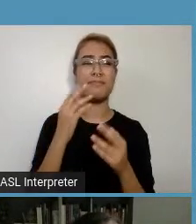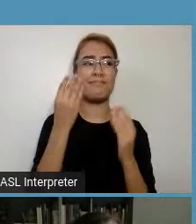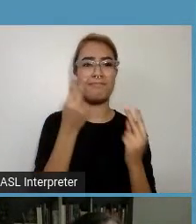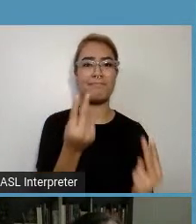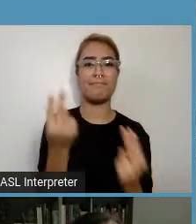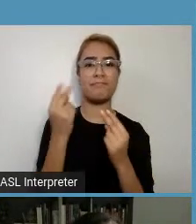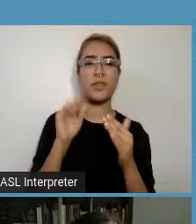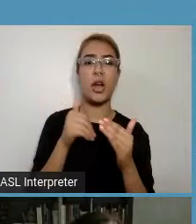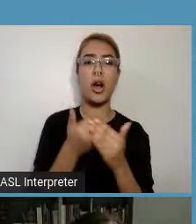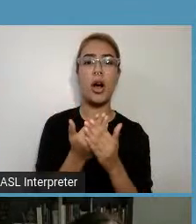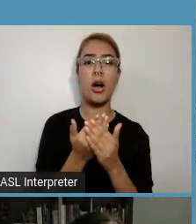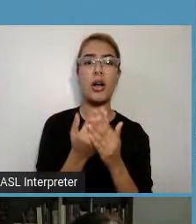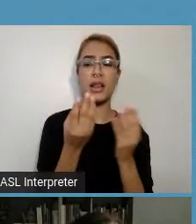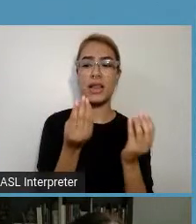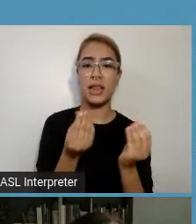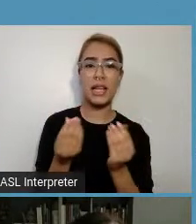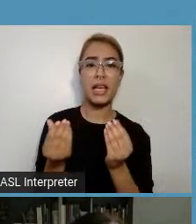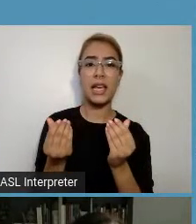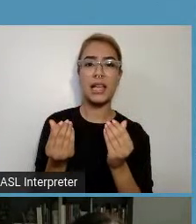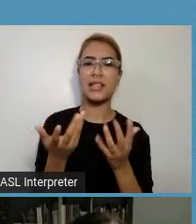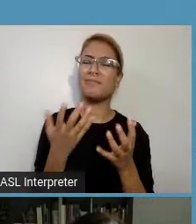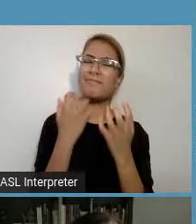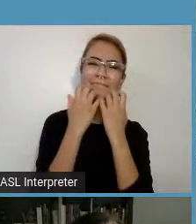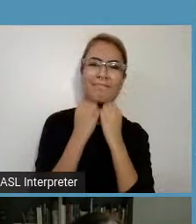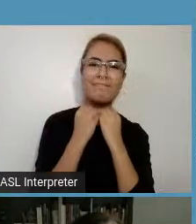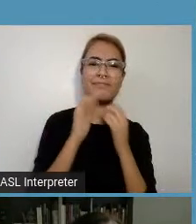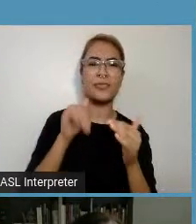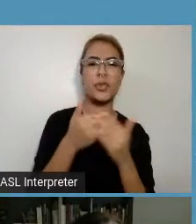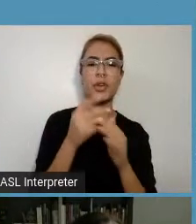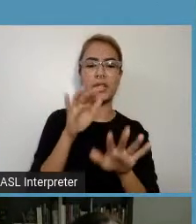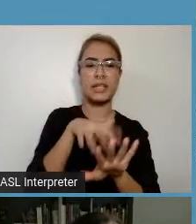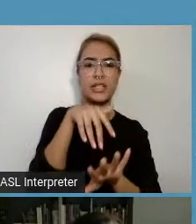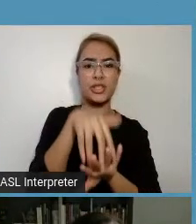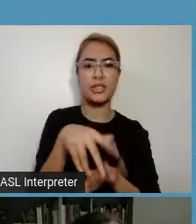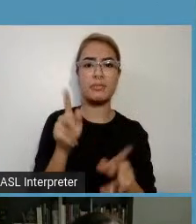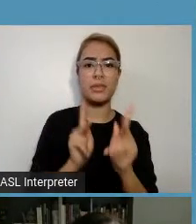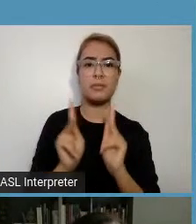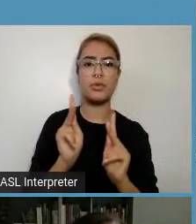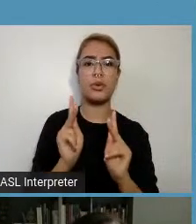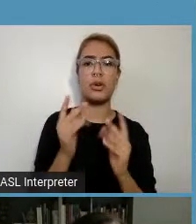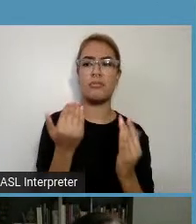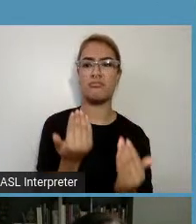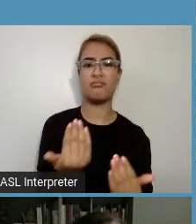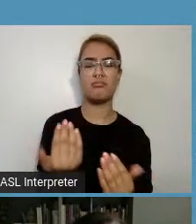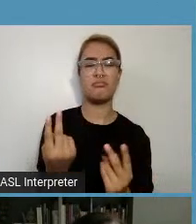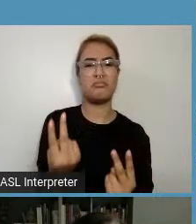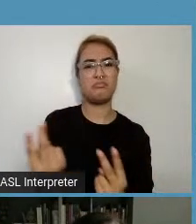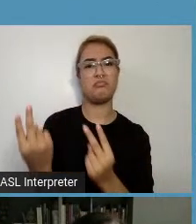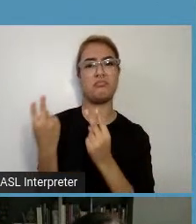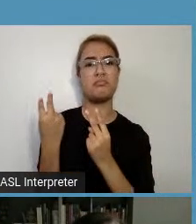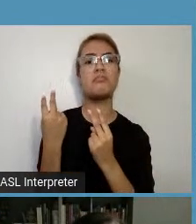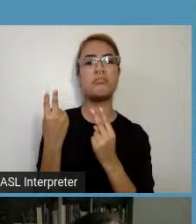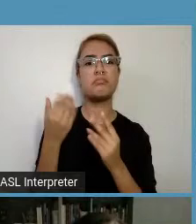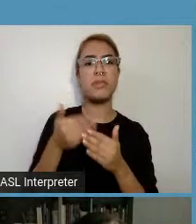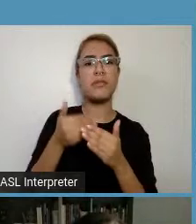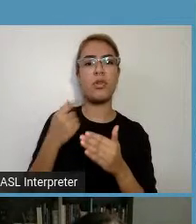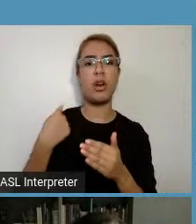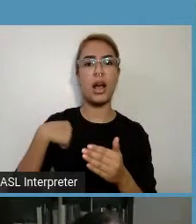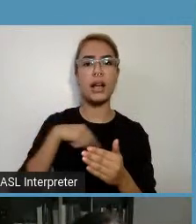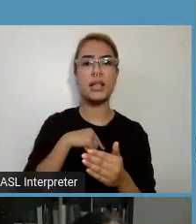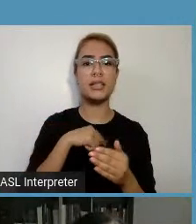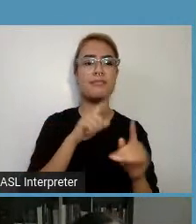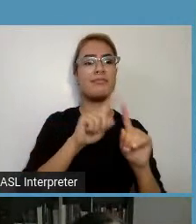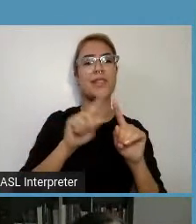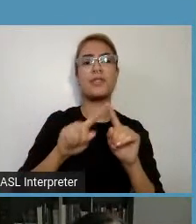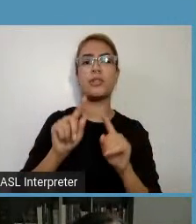gather on the land that is sacred to all Indigenous people who came before us in this vast, crossroad for the Timpanogos, Utes,